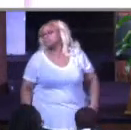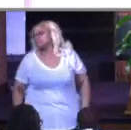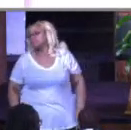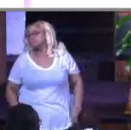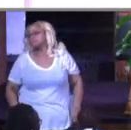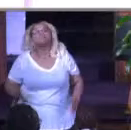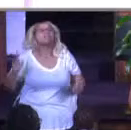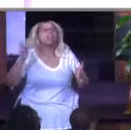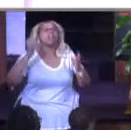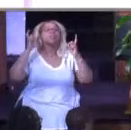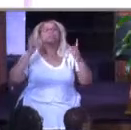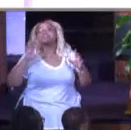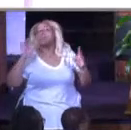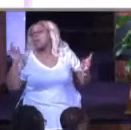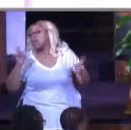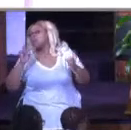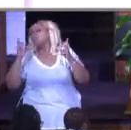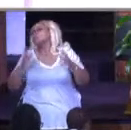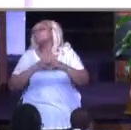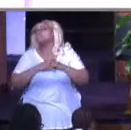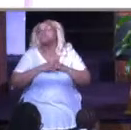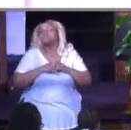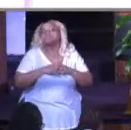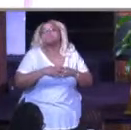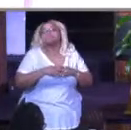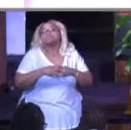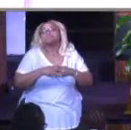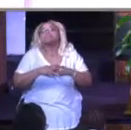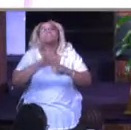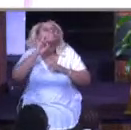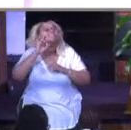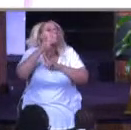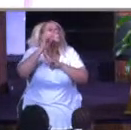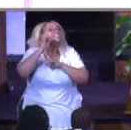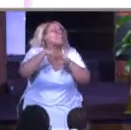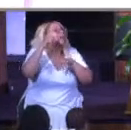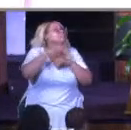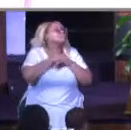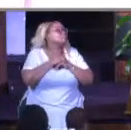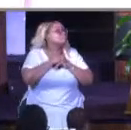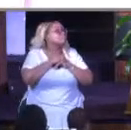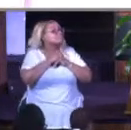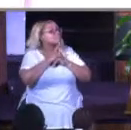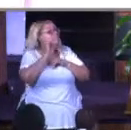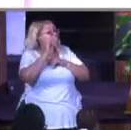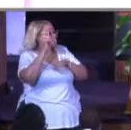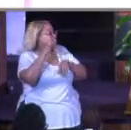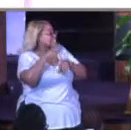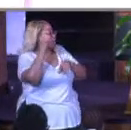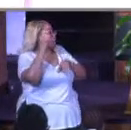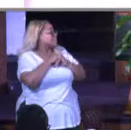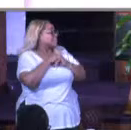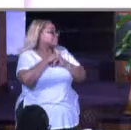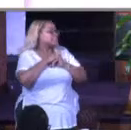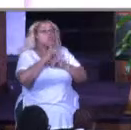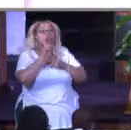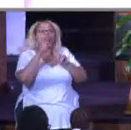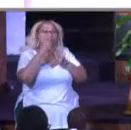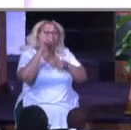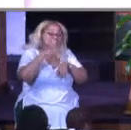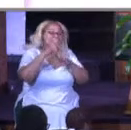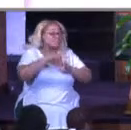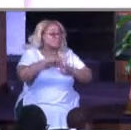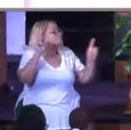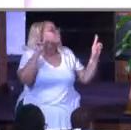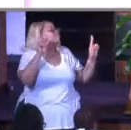Hallelujah. Hallelujah. It's just a matter of time. time. It's just a matter of time.